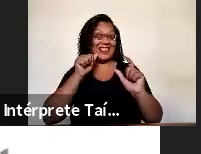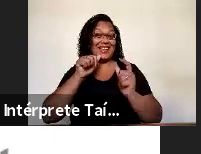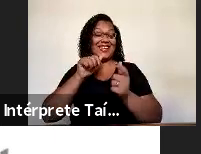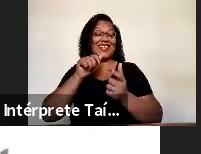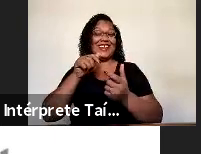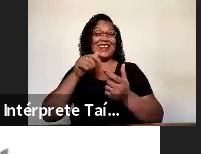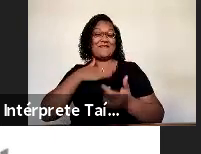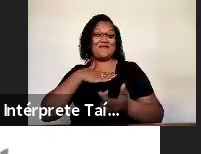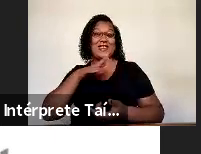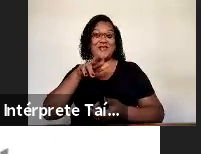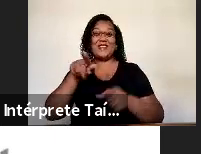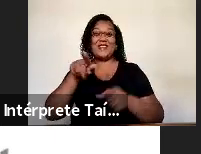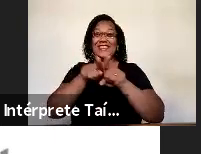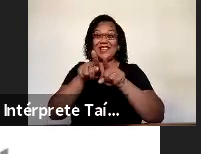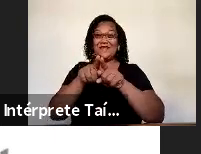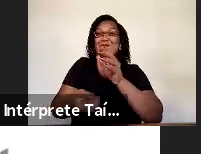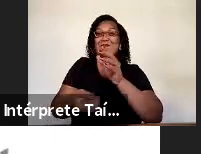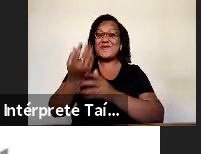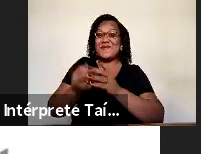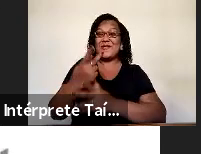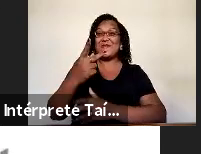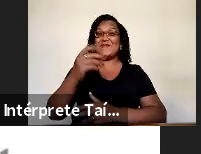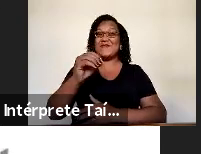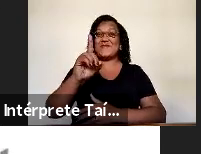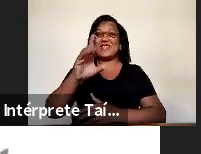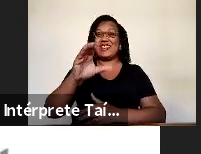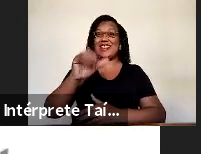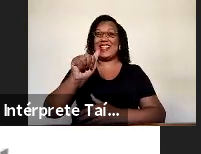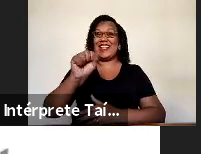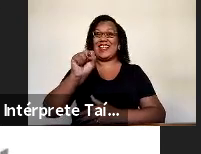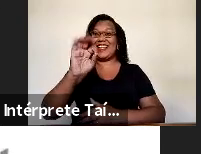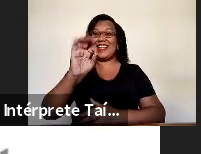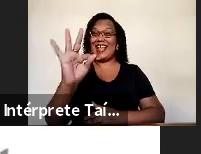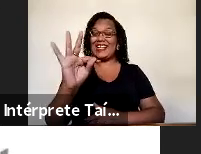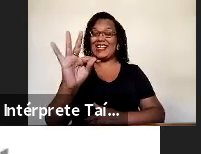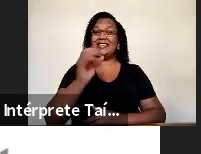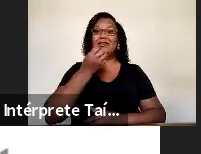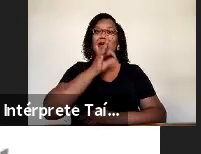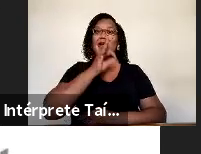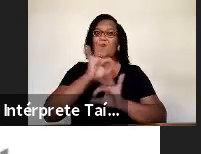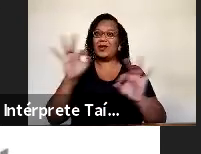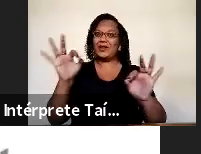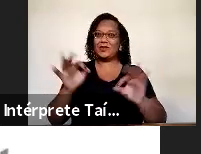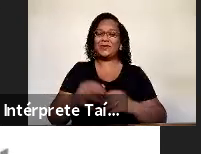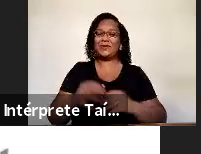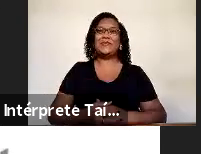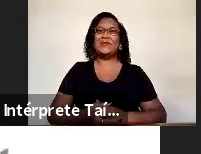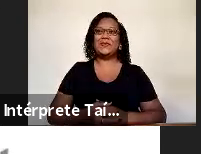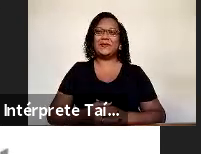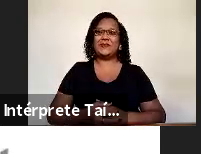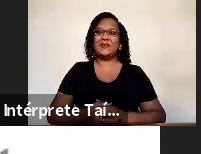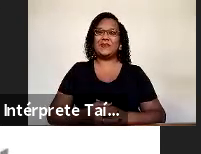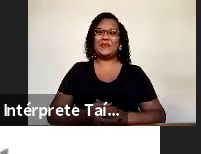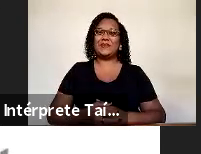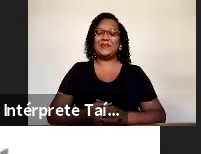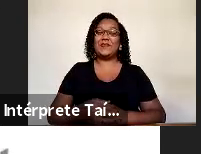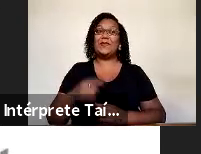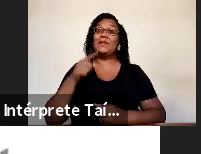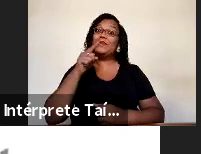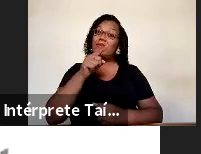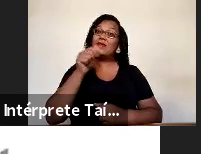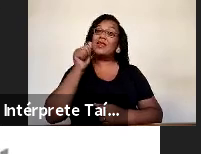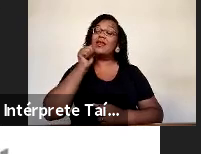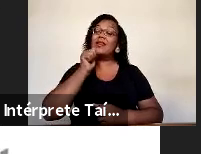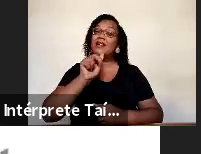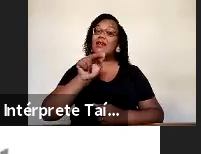good one called Praia dos Ossos, so go there and listen to it. So she told me about the interpretation course at the Catholic University of